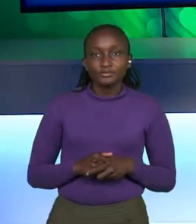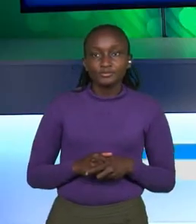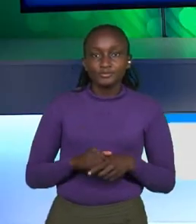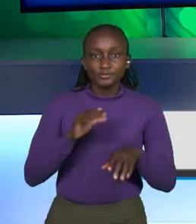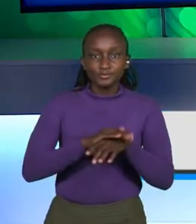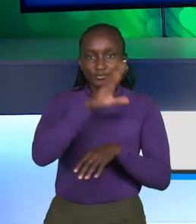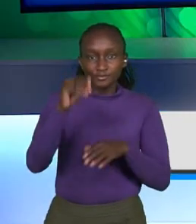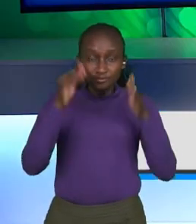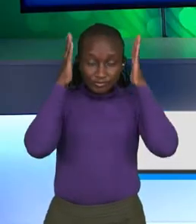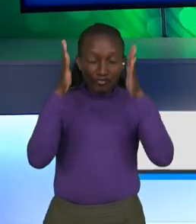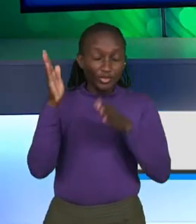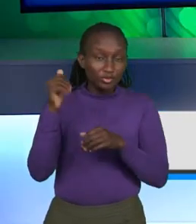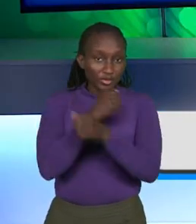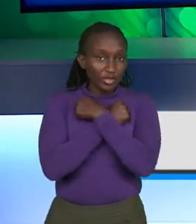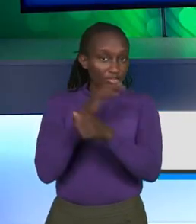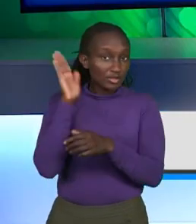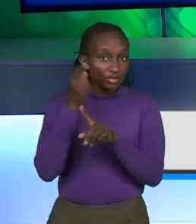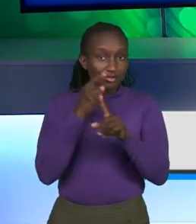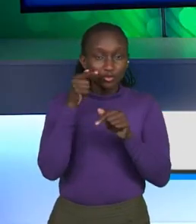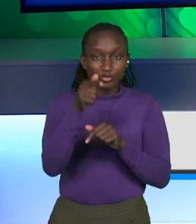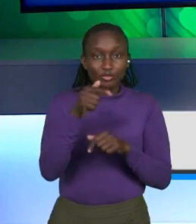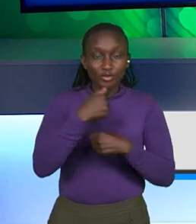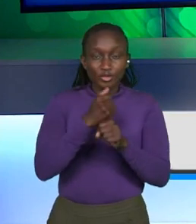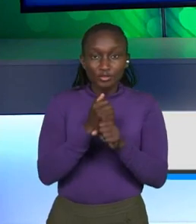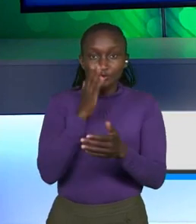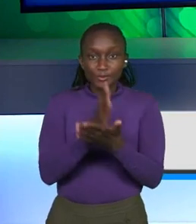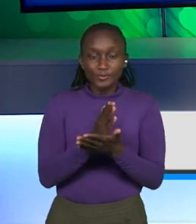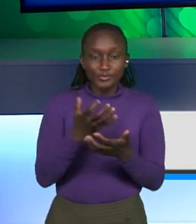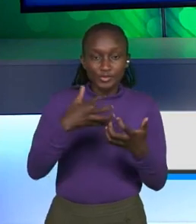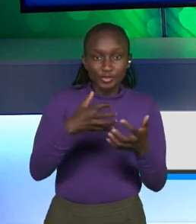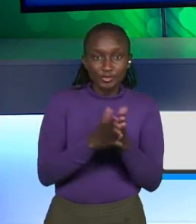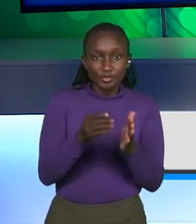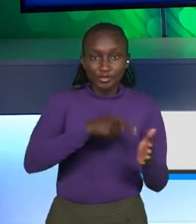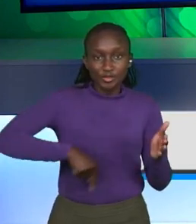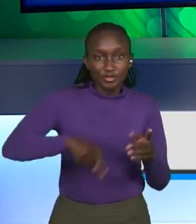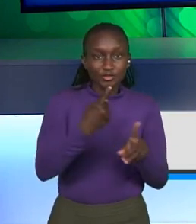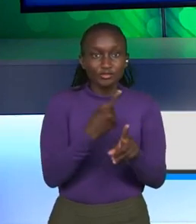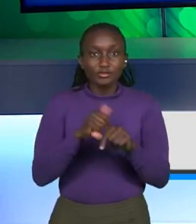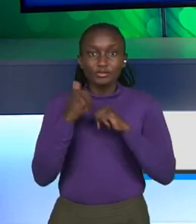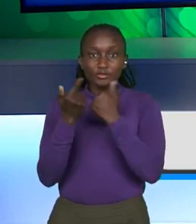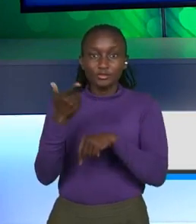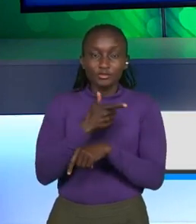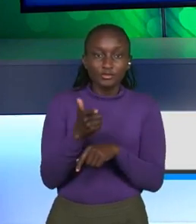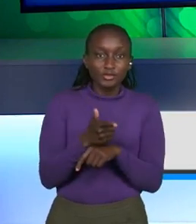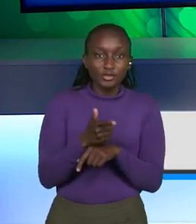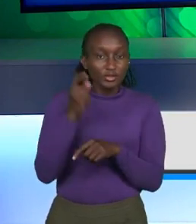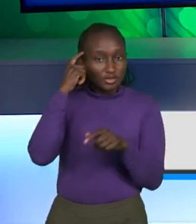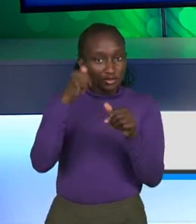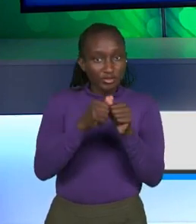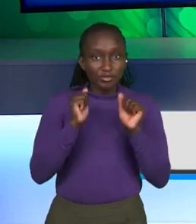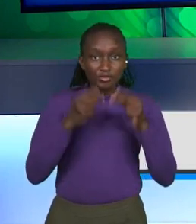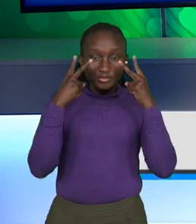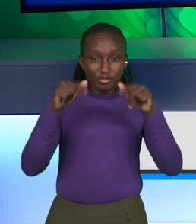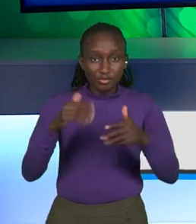On Africa Focus, we love hearing from you, so make sure you get interactive with us on our various social media pages. Remember, you can view